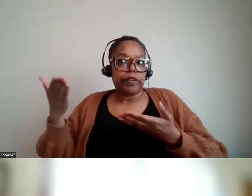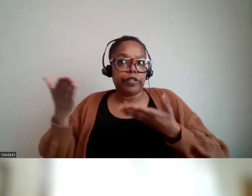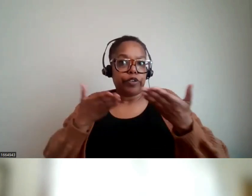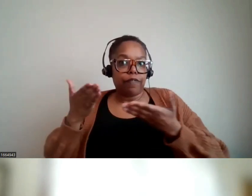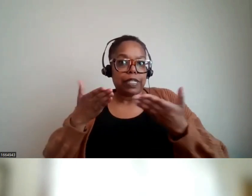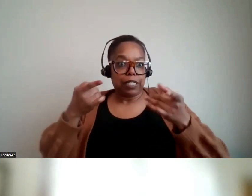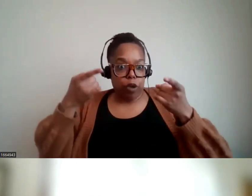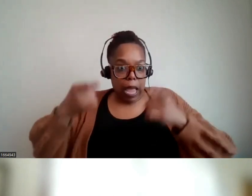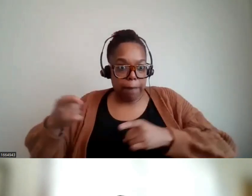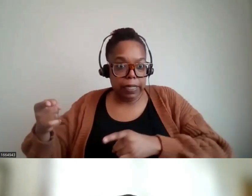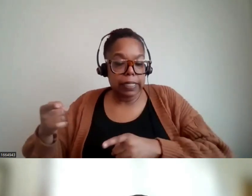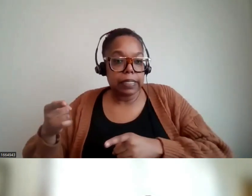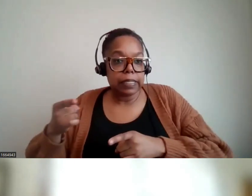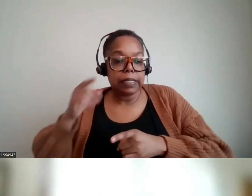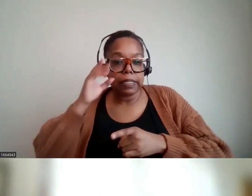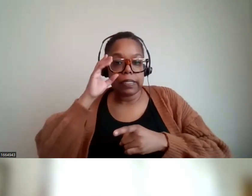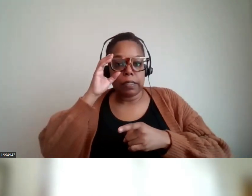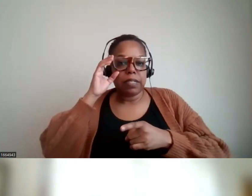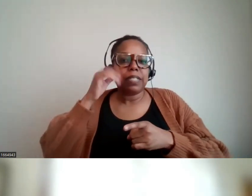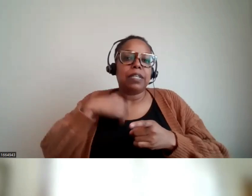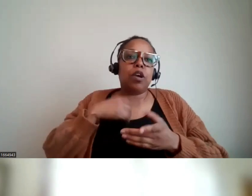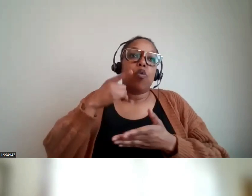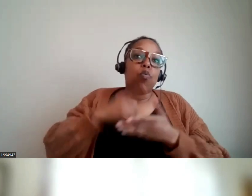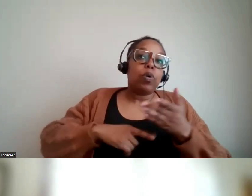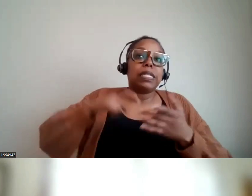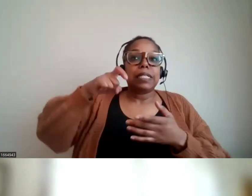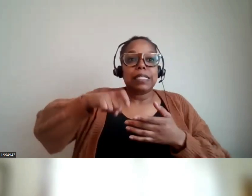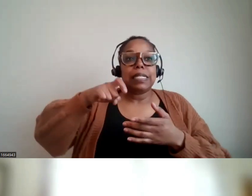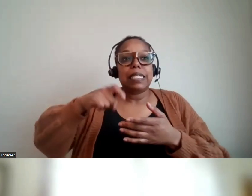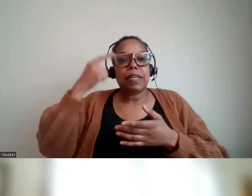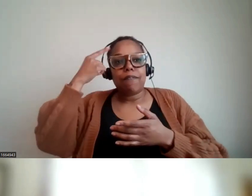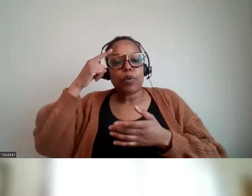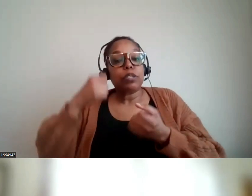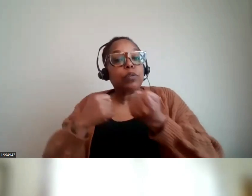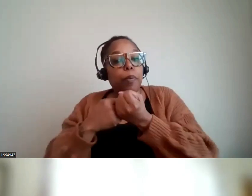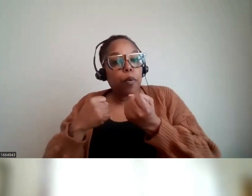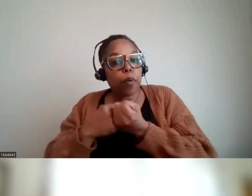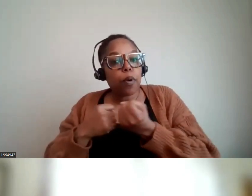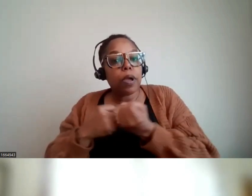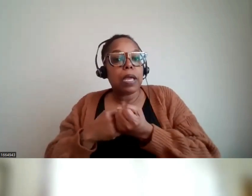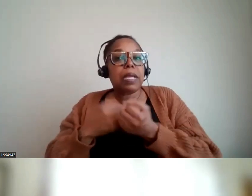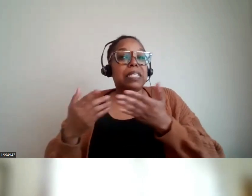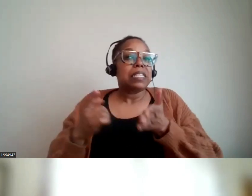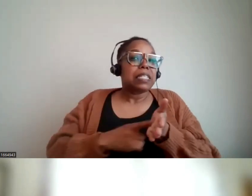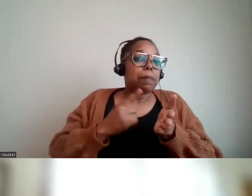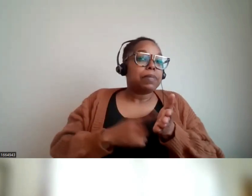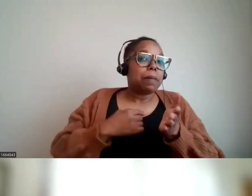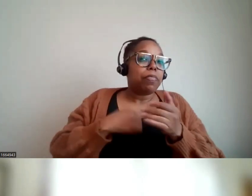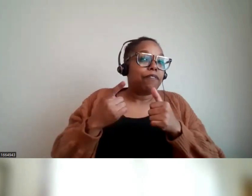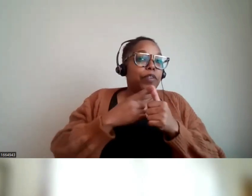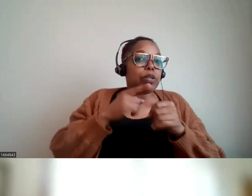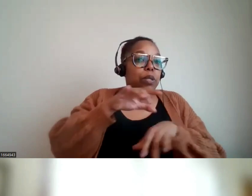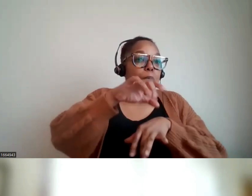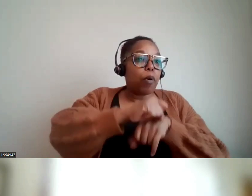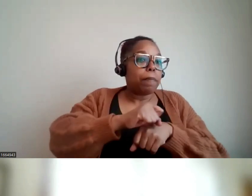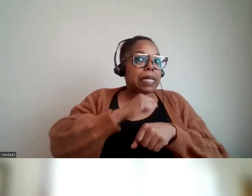happening, what might be needed in terms of support, or sometimes maybe that first appointment doesn't happen right away, and how can